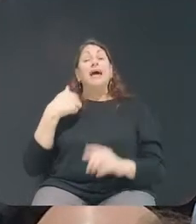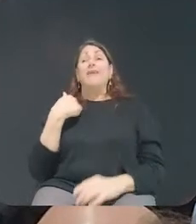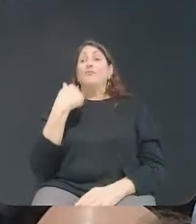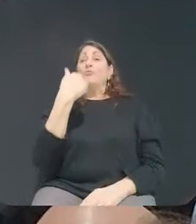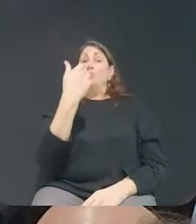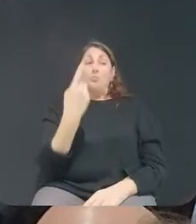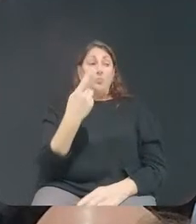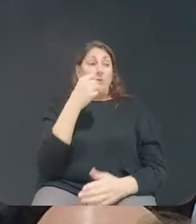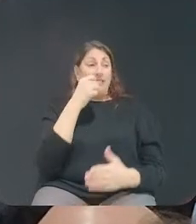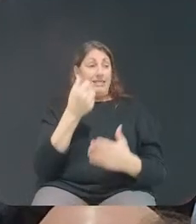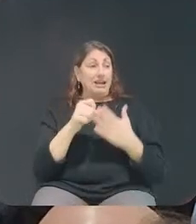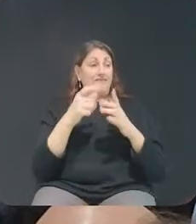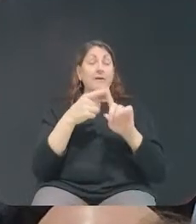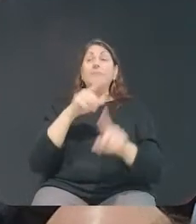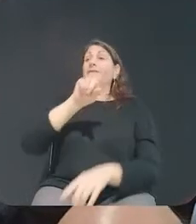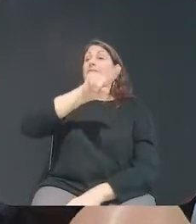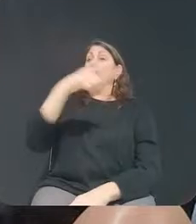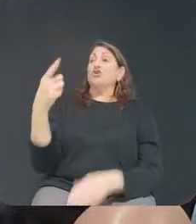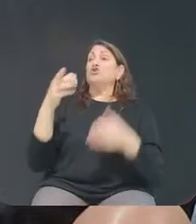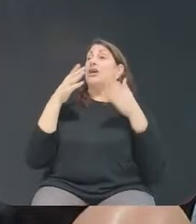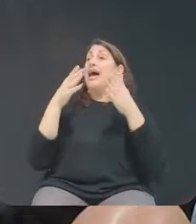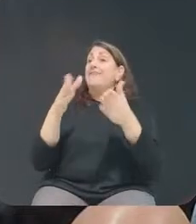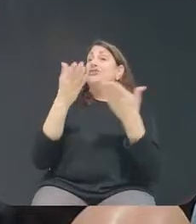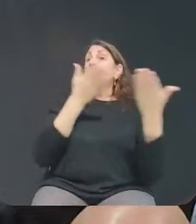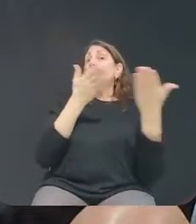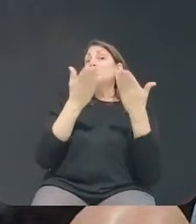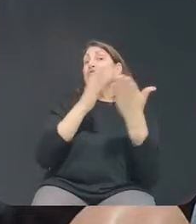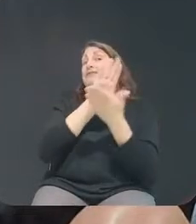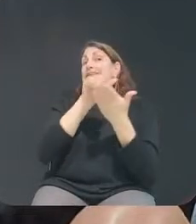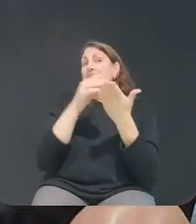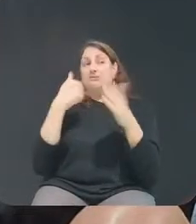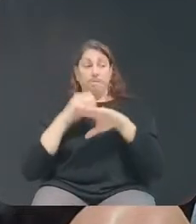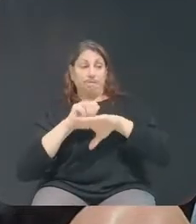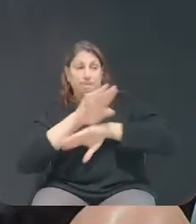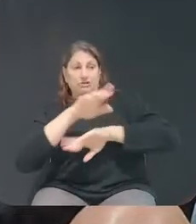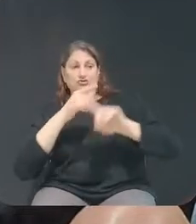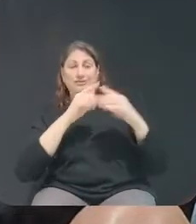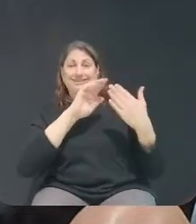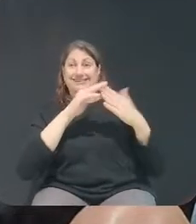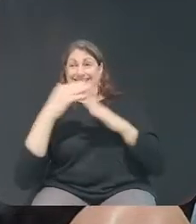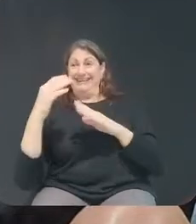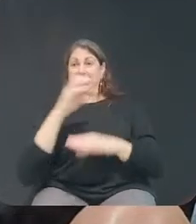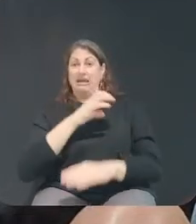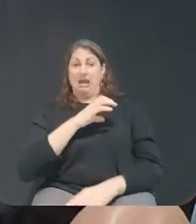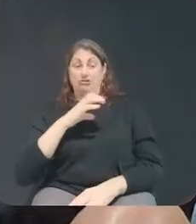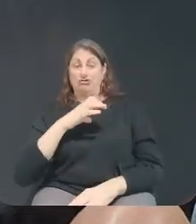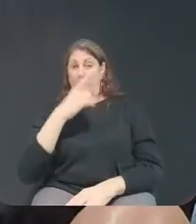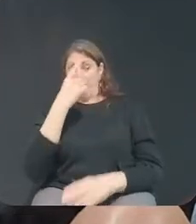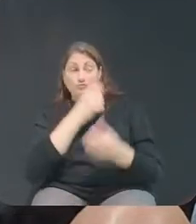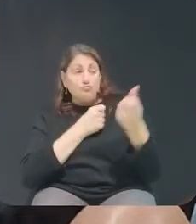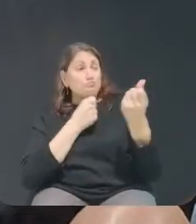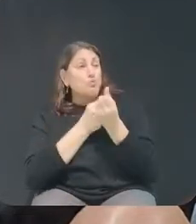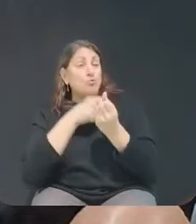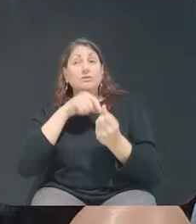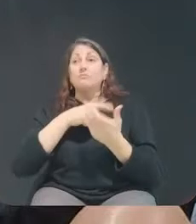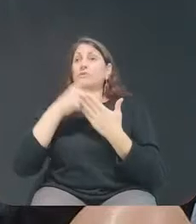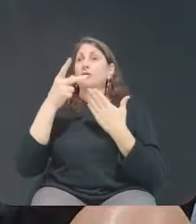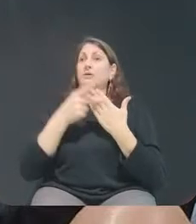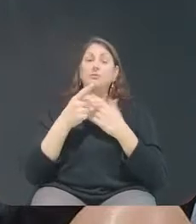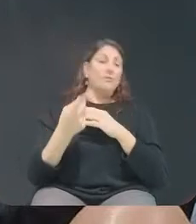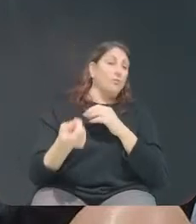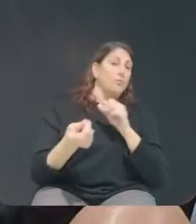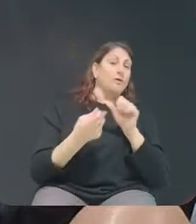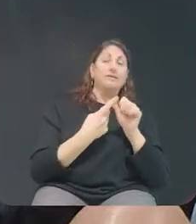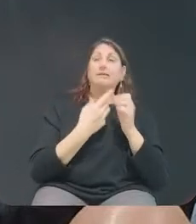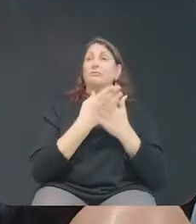Center sent to City Council in support of this program. I think what stood out for me initially when I found this letter